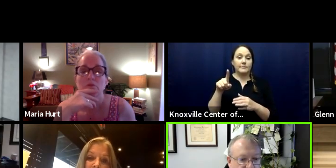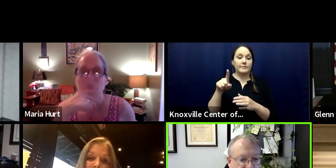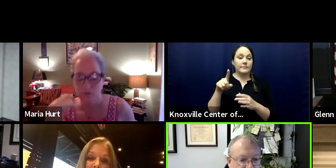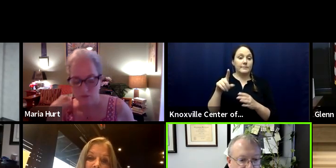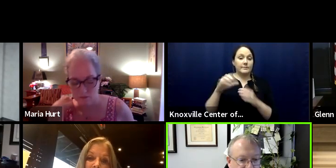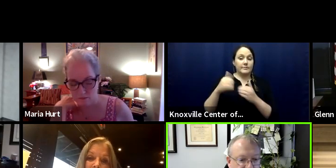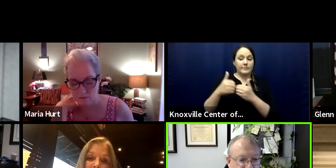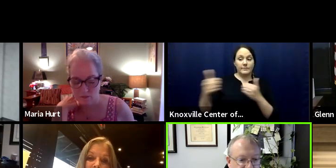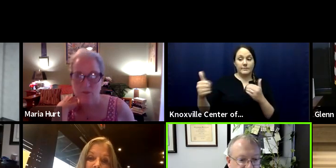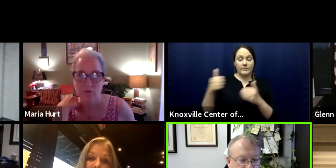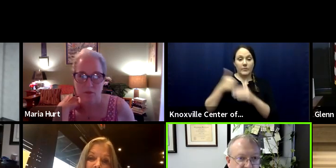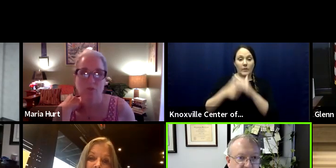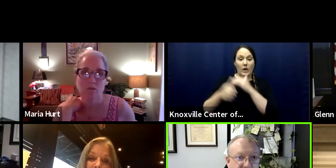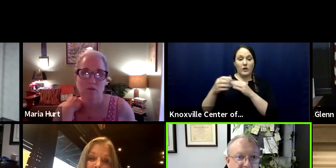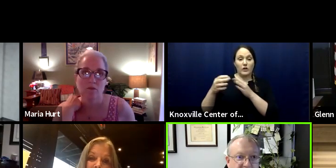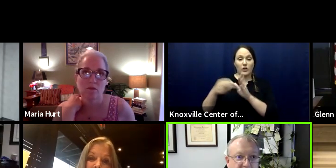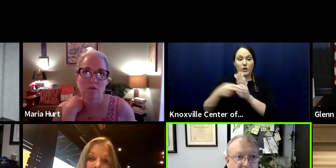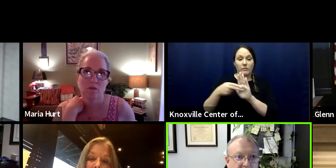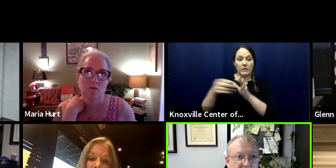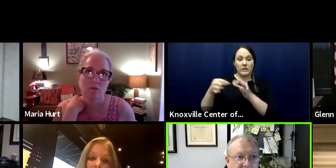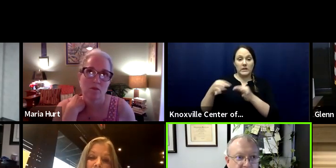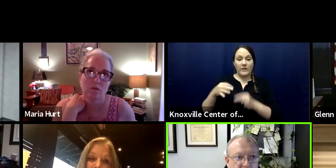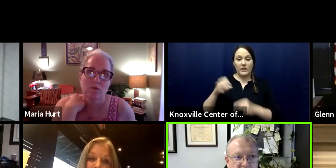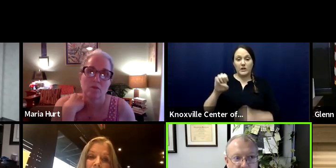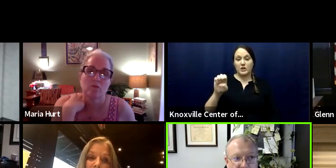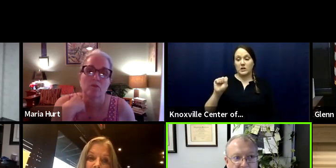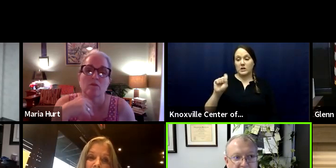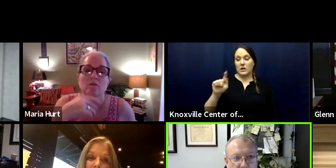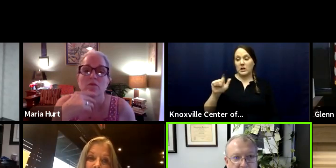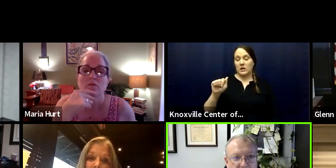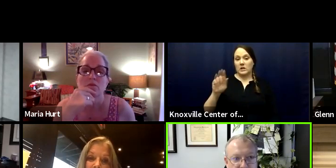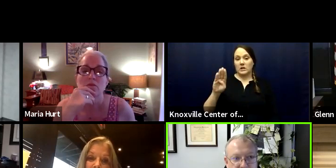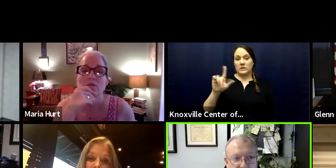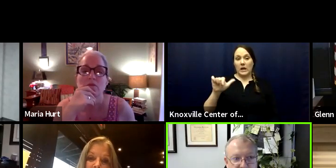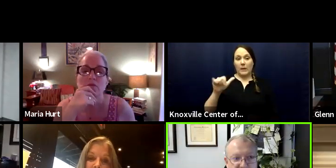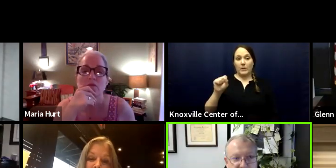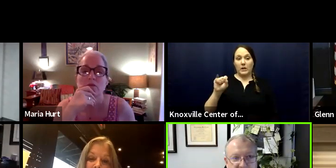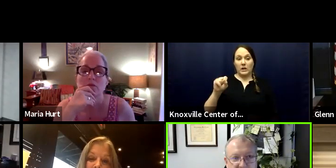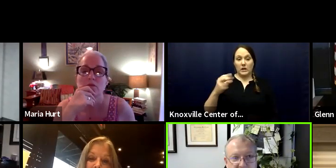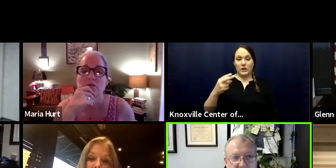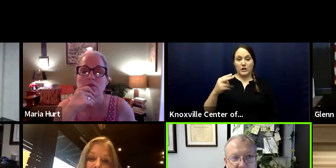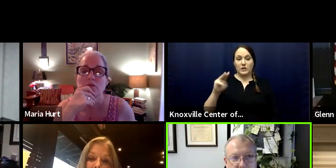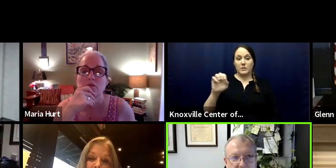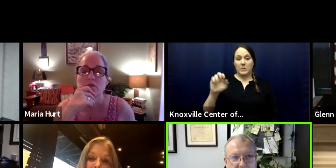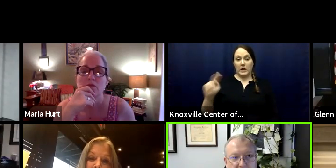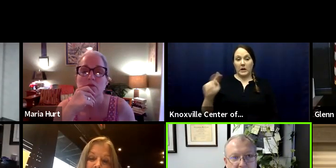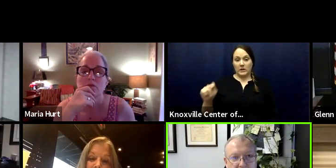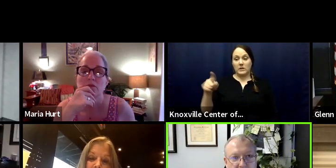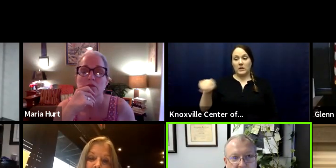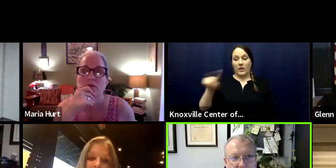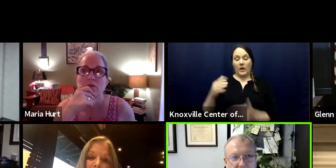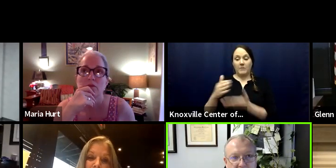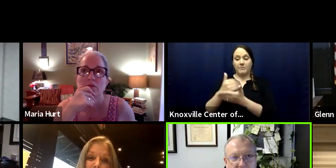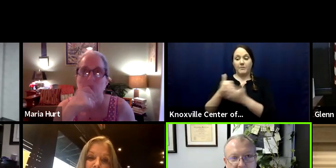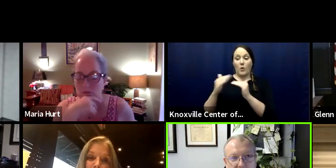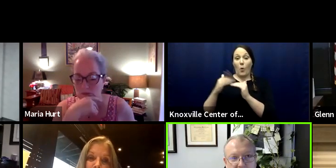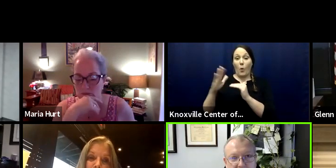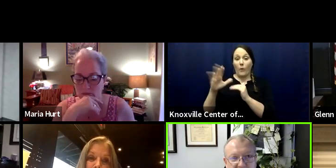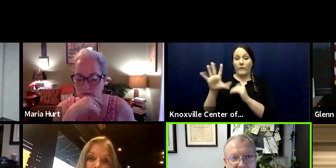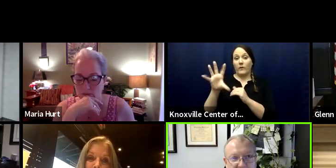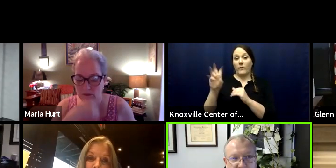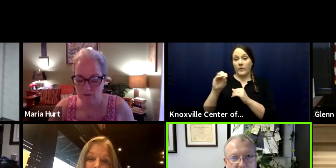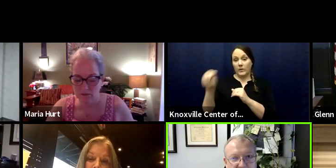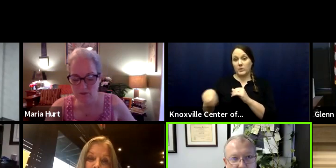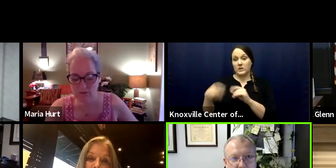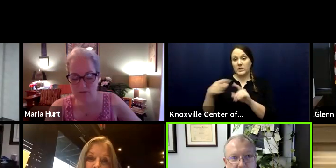excluded under the definition of establishment. They do derive more than 50% of their income from